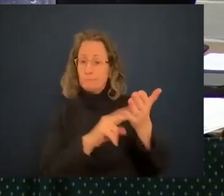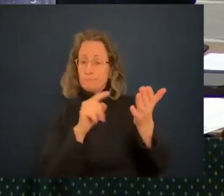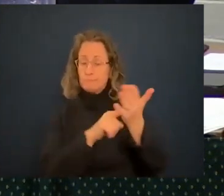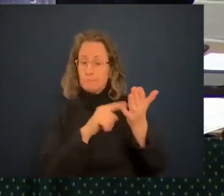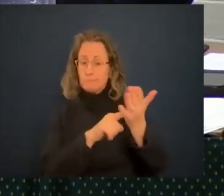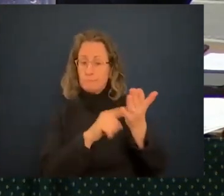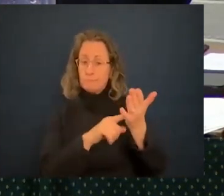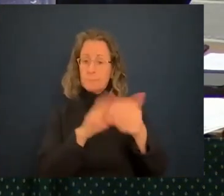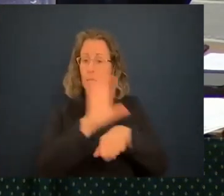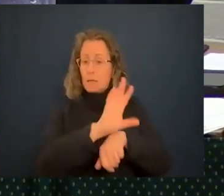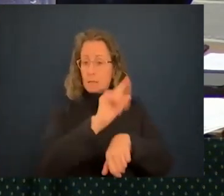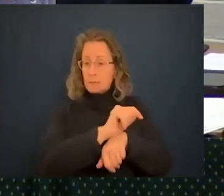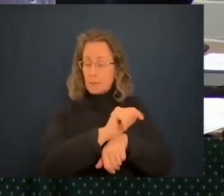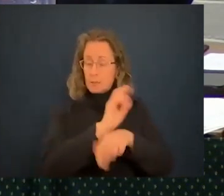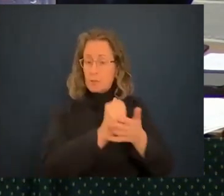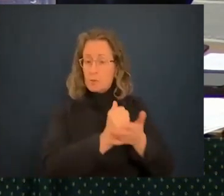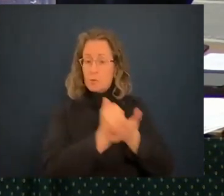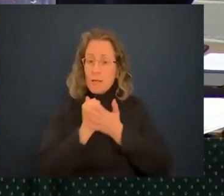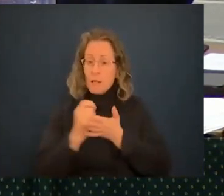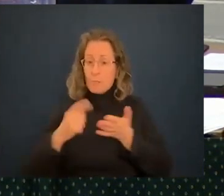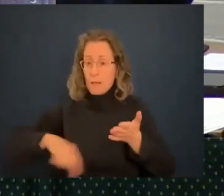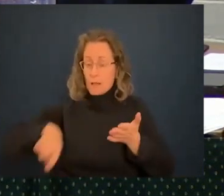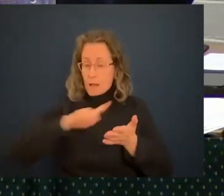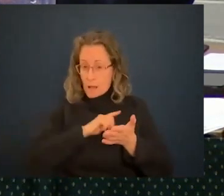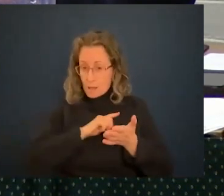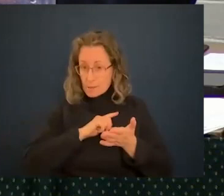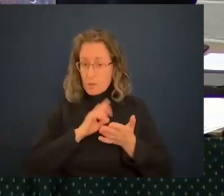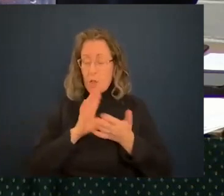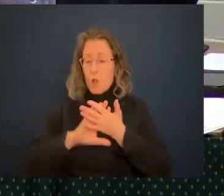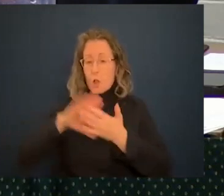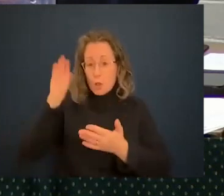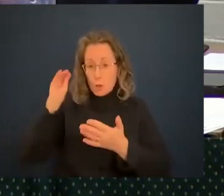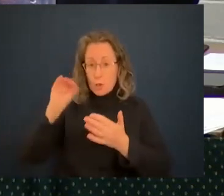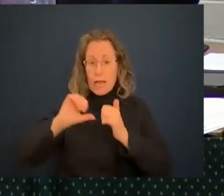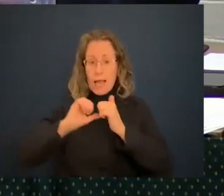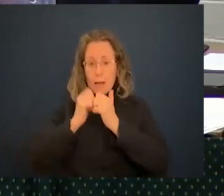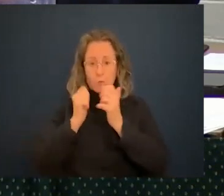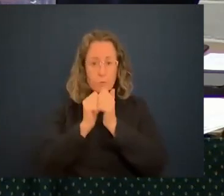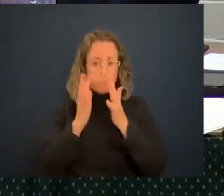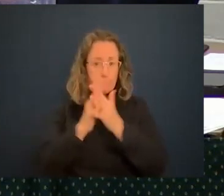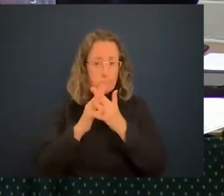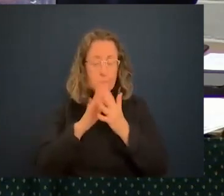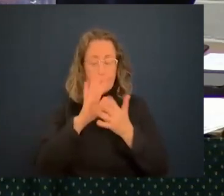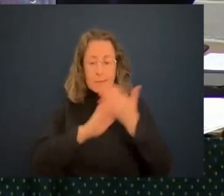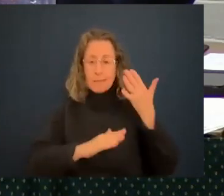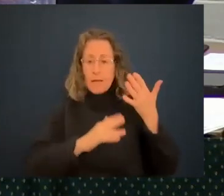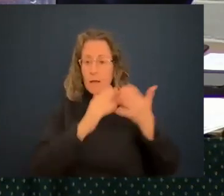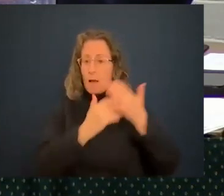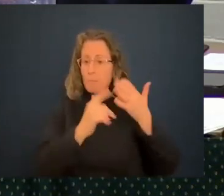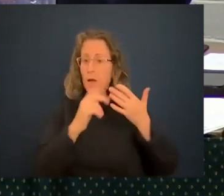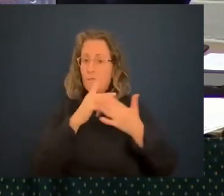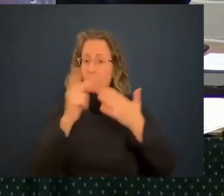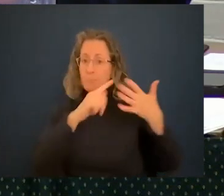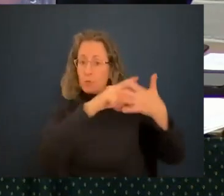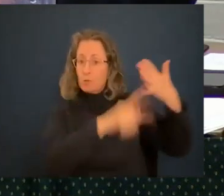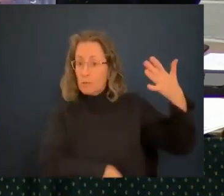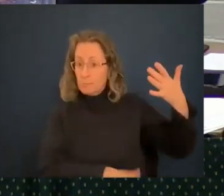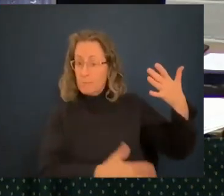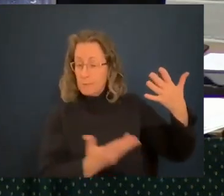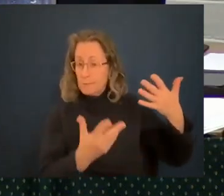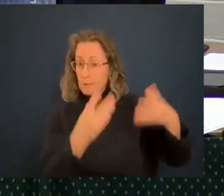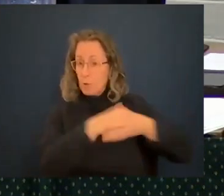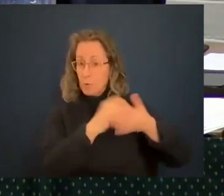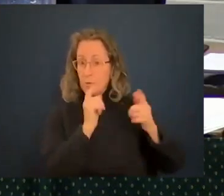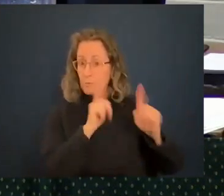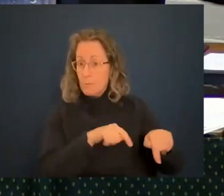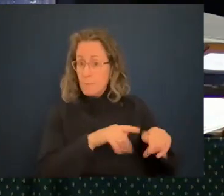learn more about ways to bring forward um those kinds of things in our community I presume they